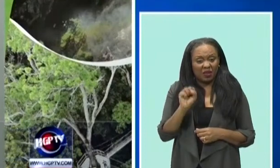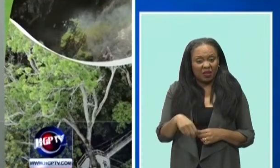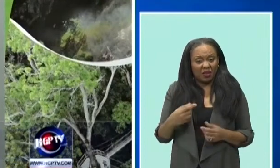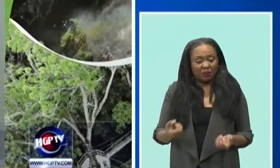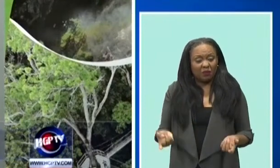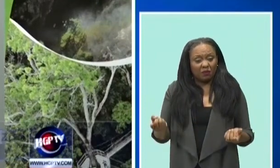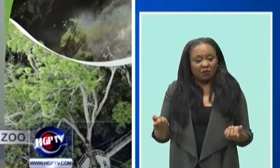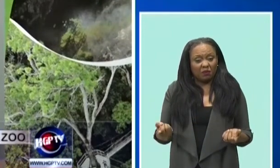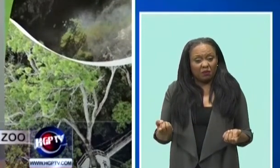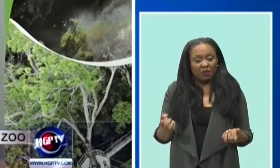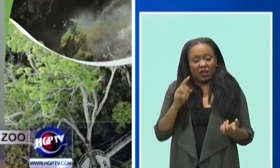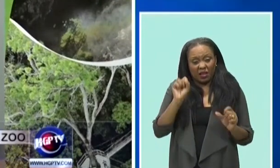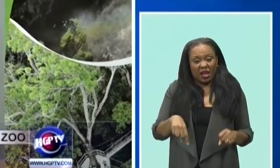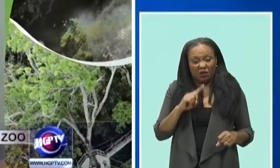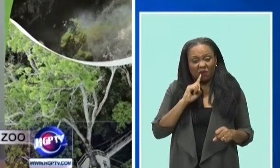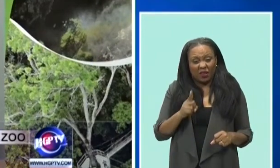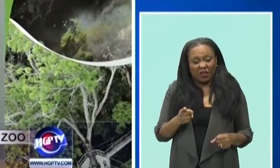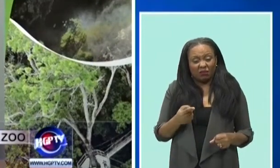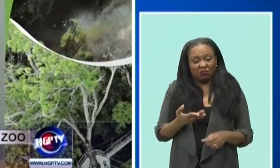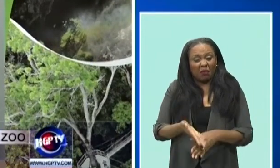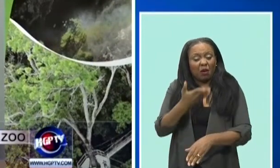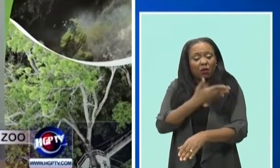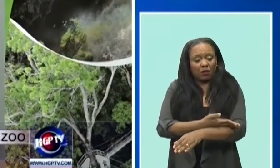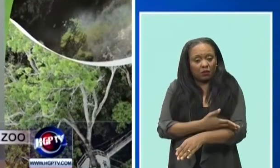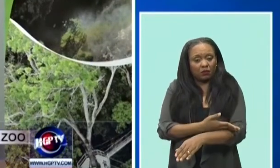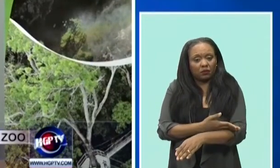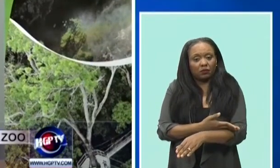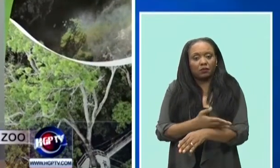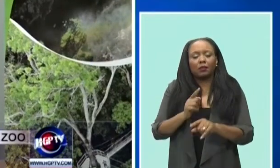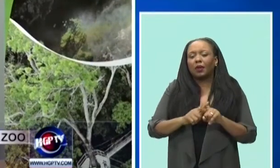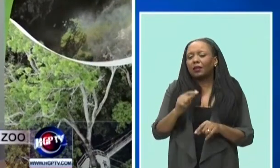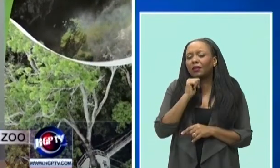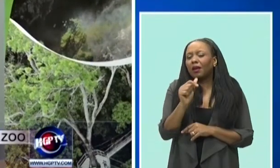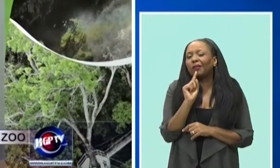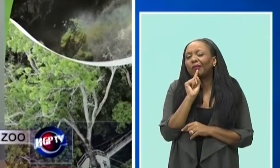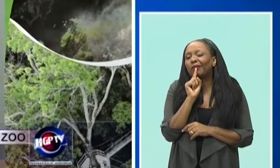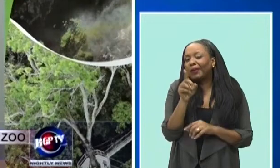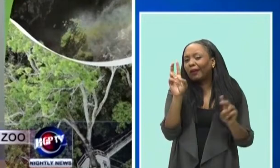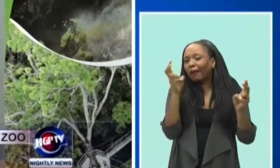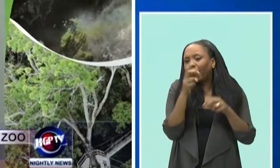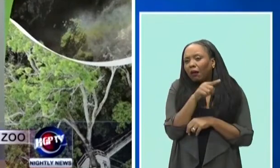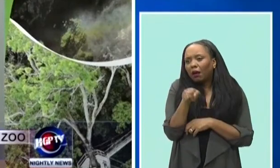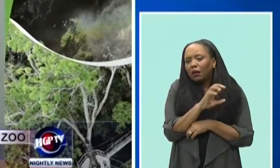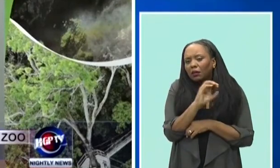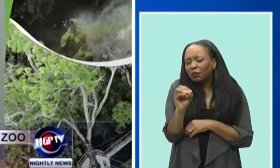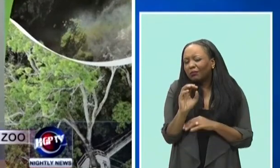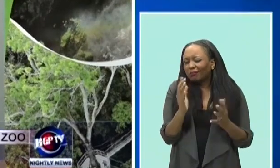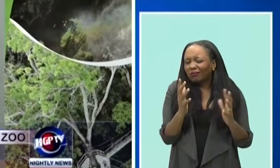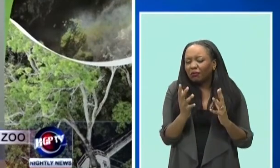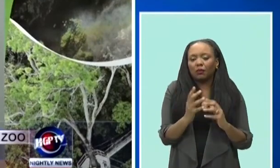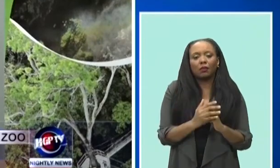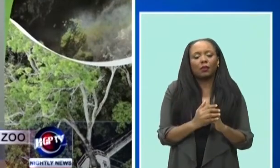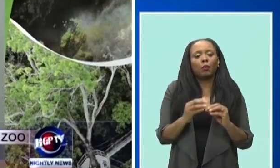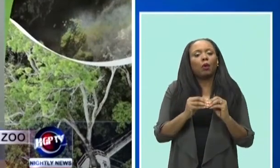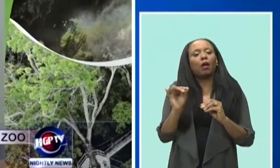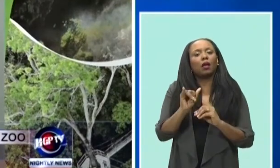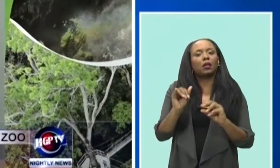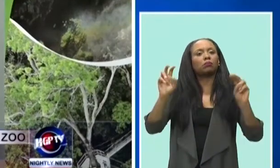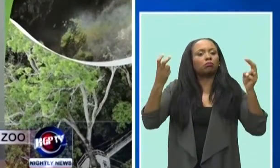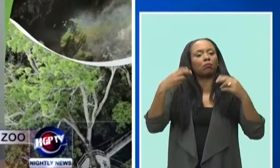don't realize, however, is that it's actually not a zoo. It's more of an animal rescue